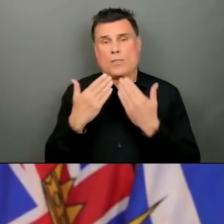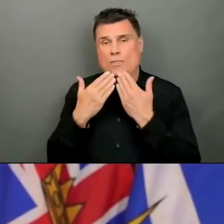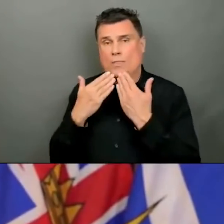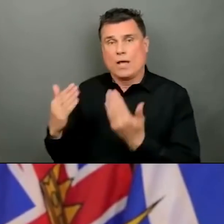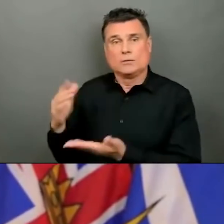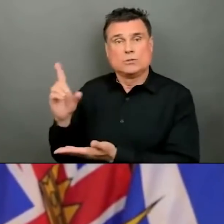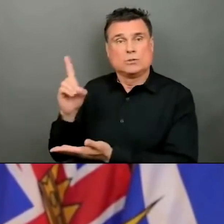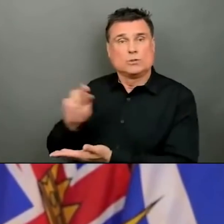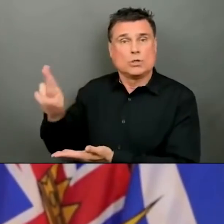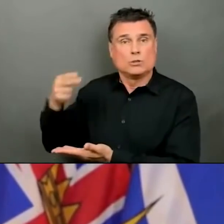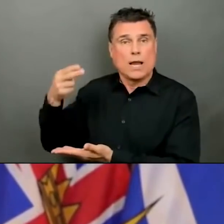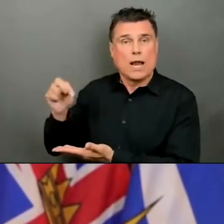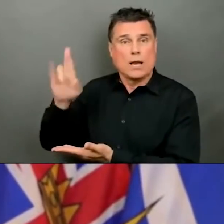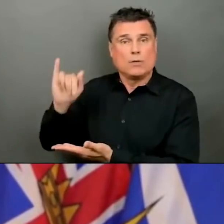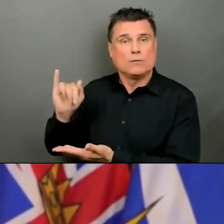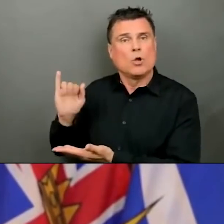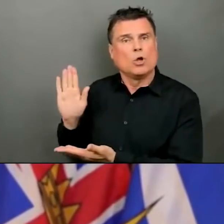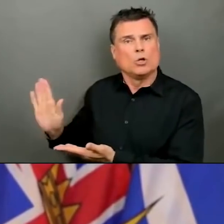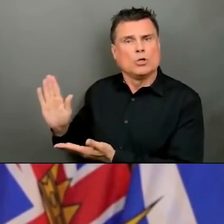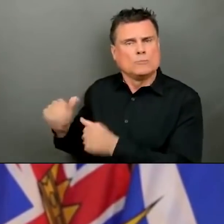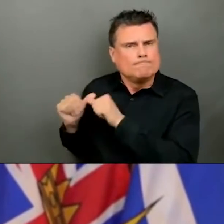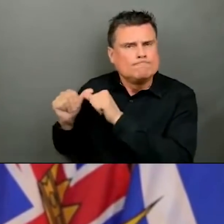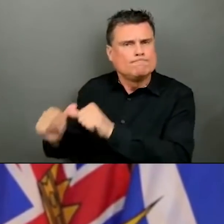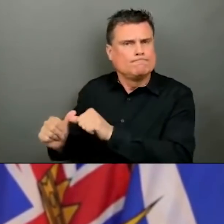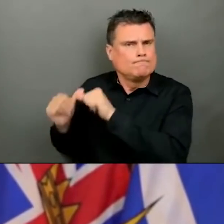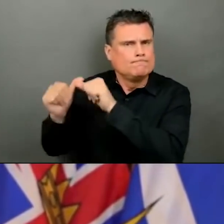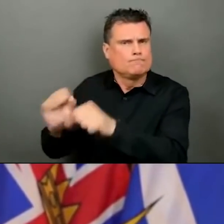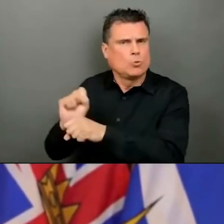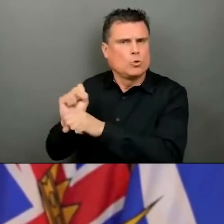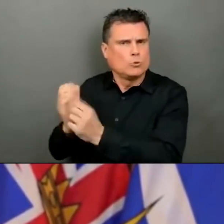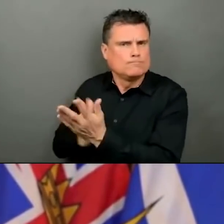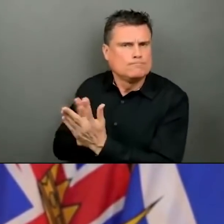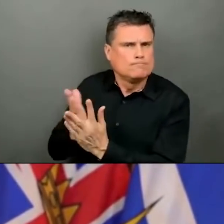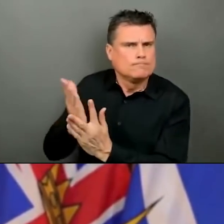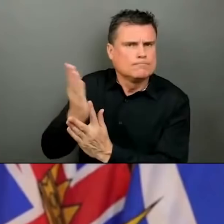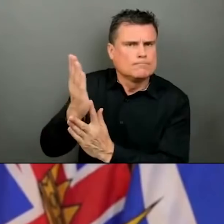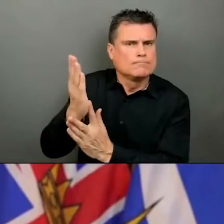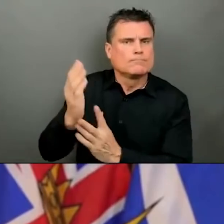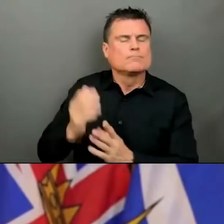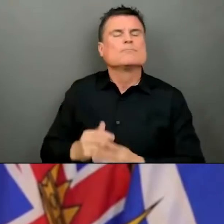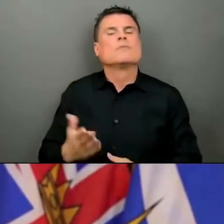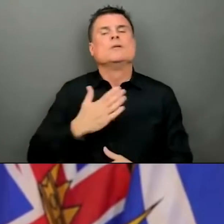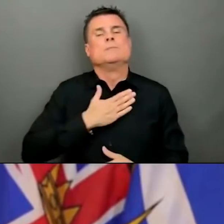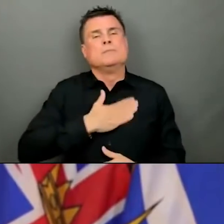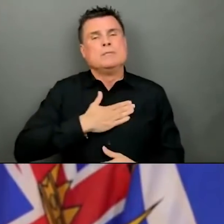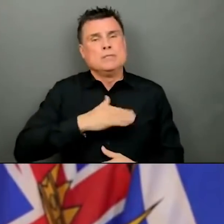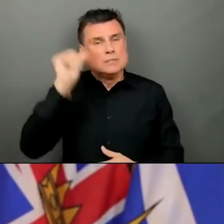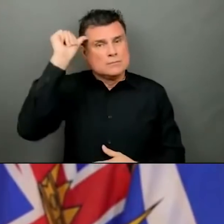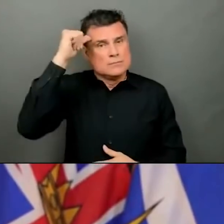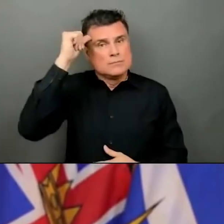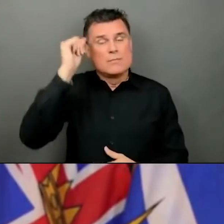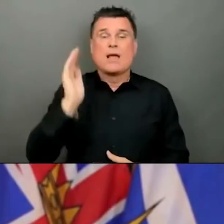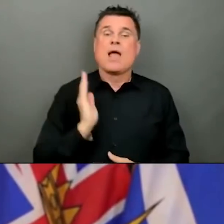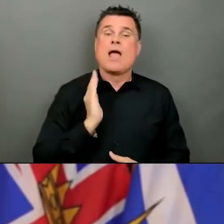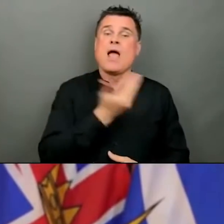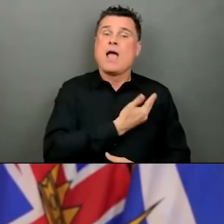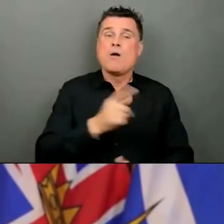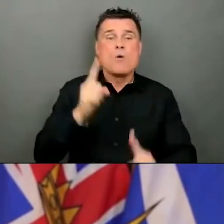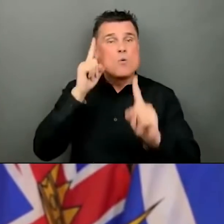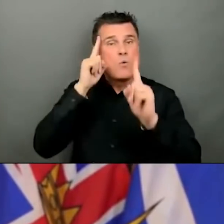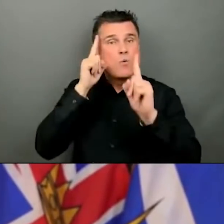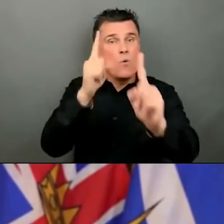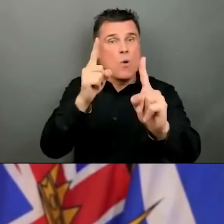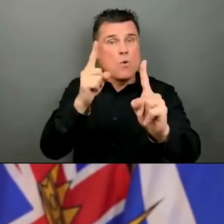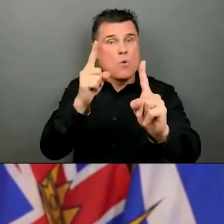start just by reminding everyone of our goals in dealing with COVID-19, goals that have been in place now for a